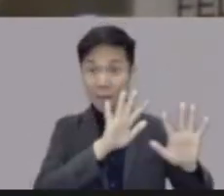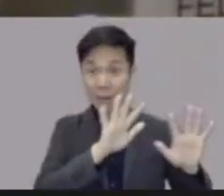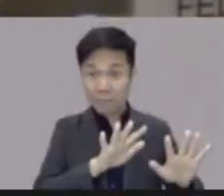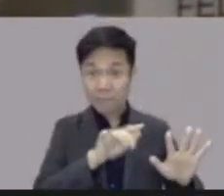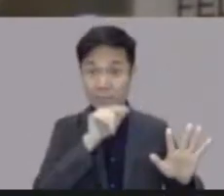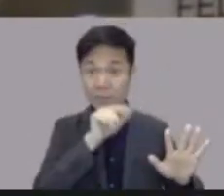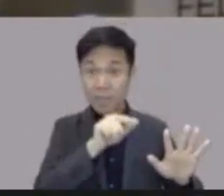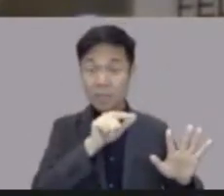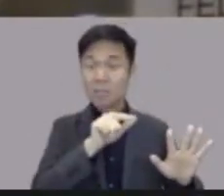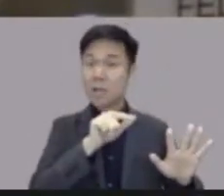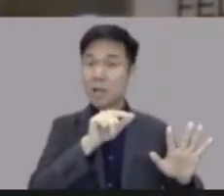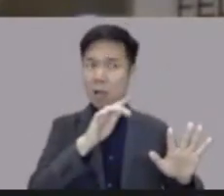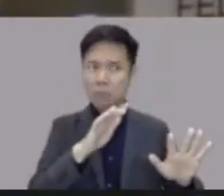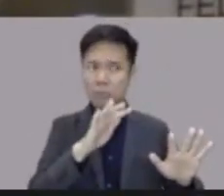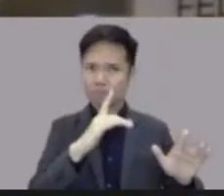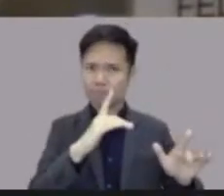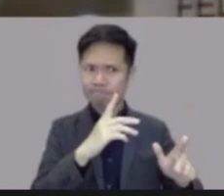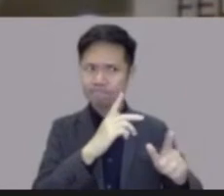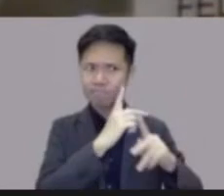um